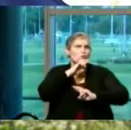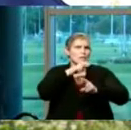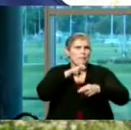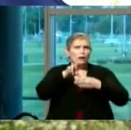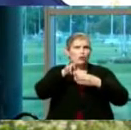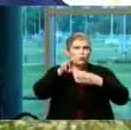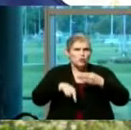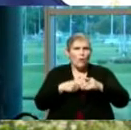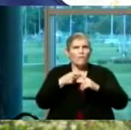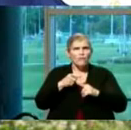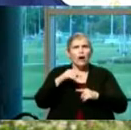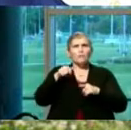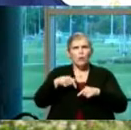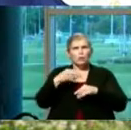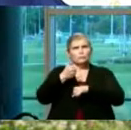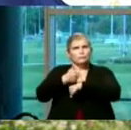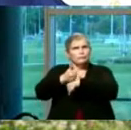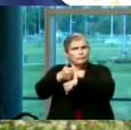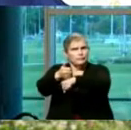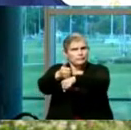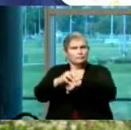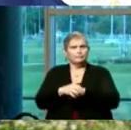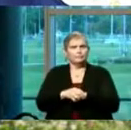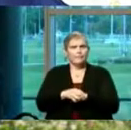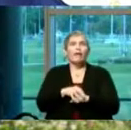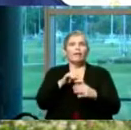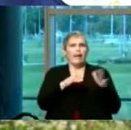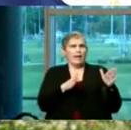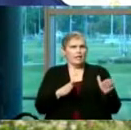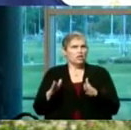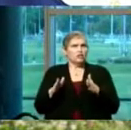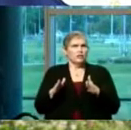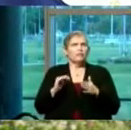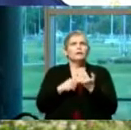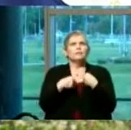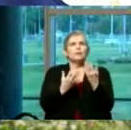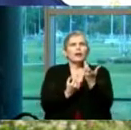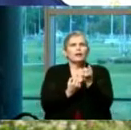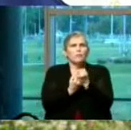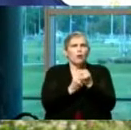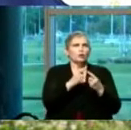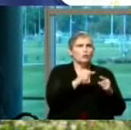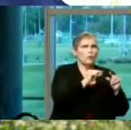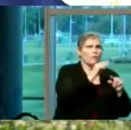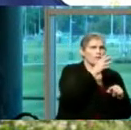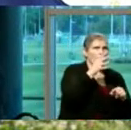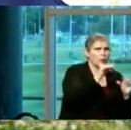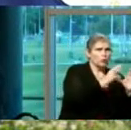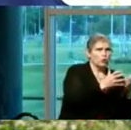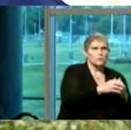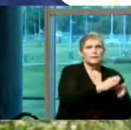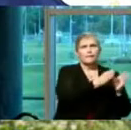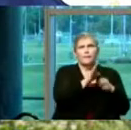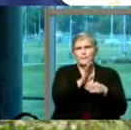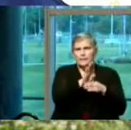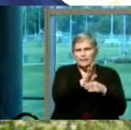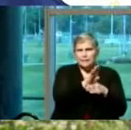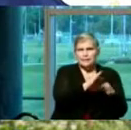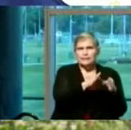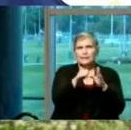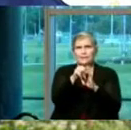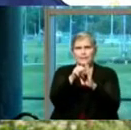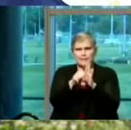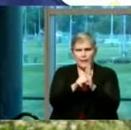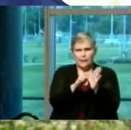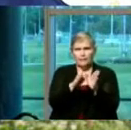from these practices. This initiative will provide support to farm groups, businesses,